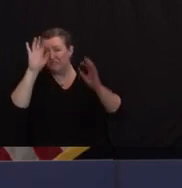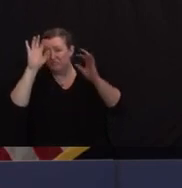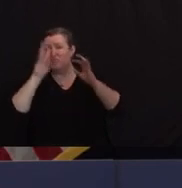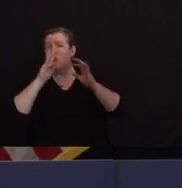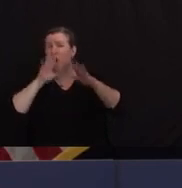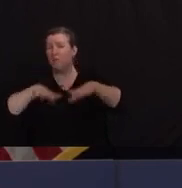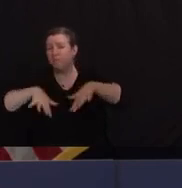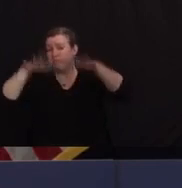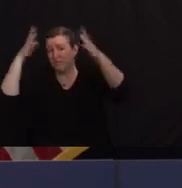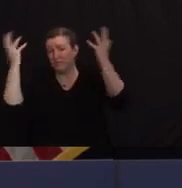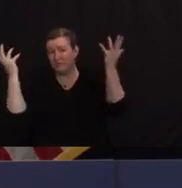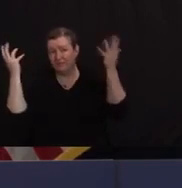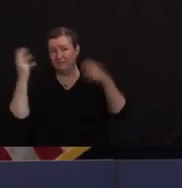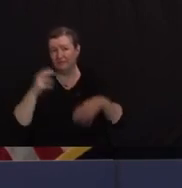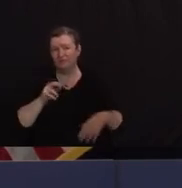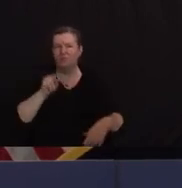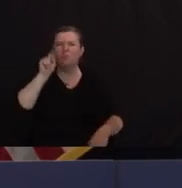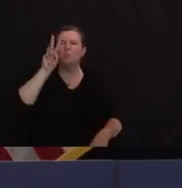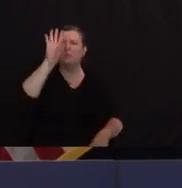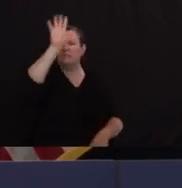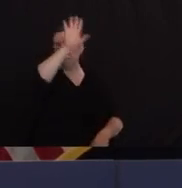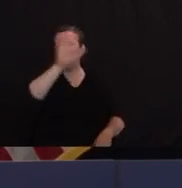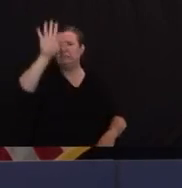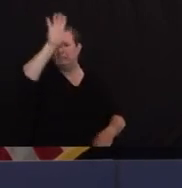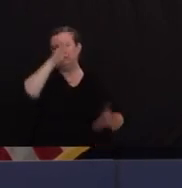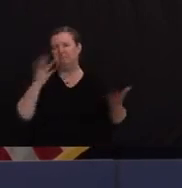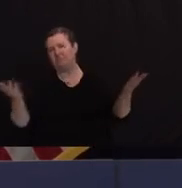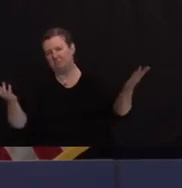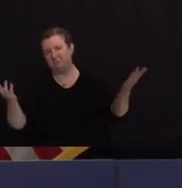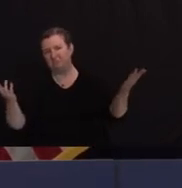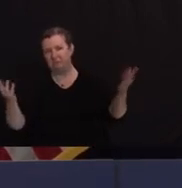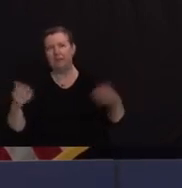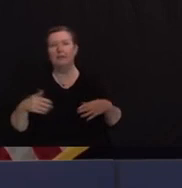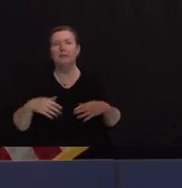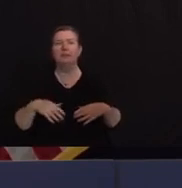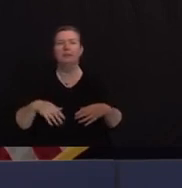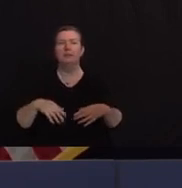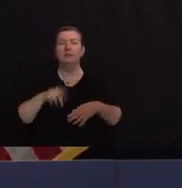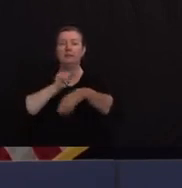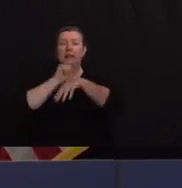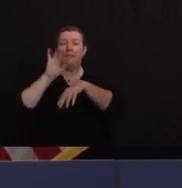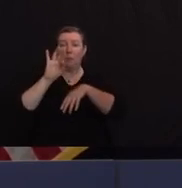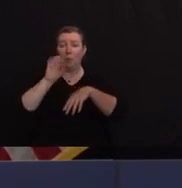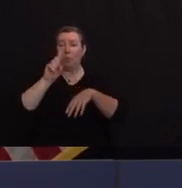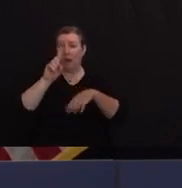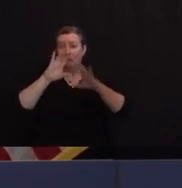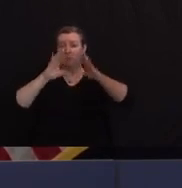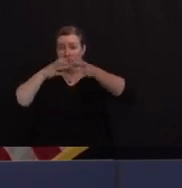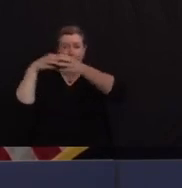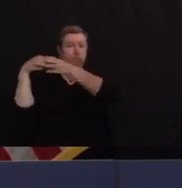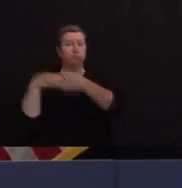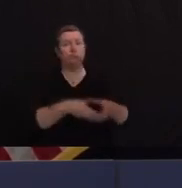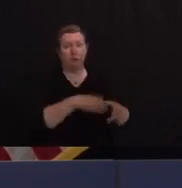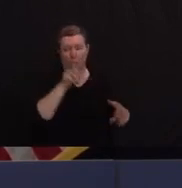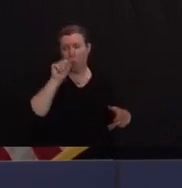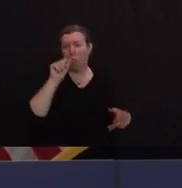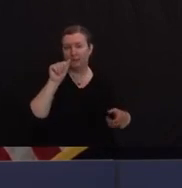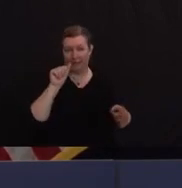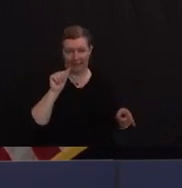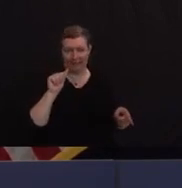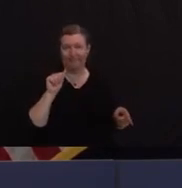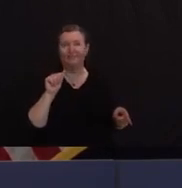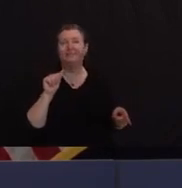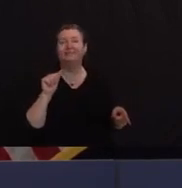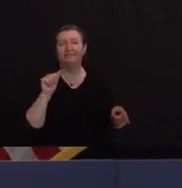counties. As far as Task Force 1s, they did get down to Alabama, staged in Alabama over the weekend. That's